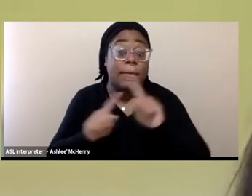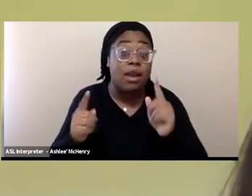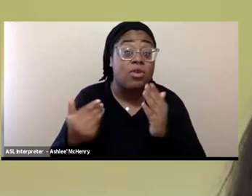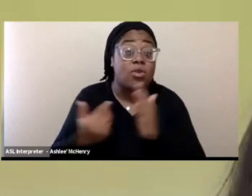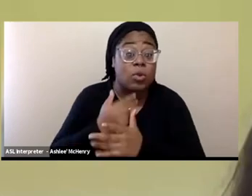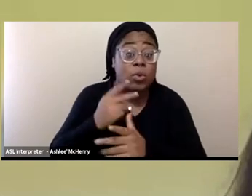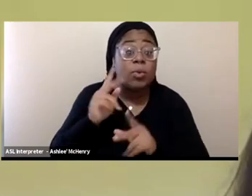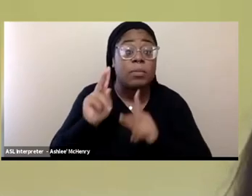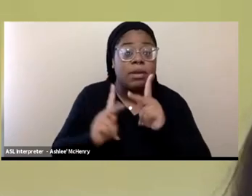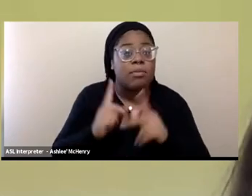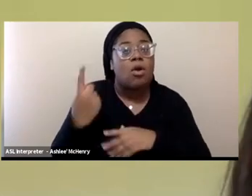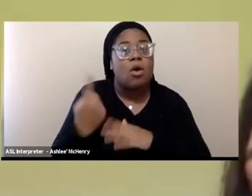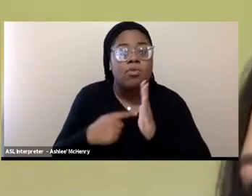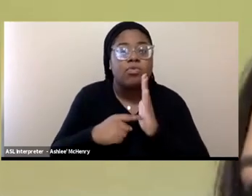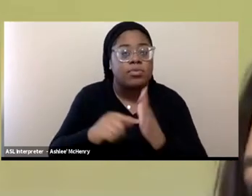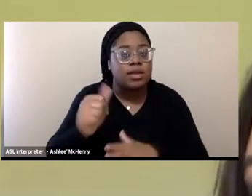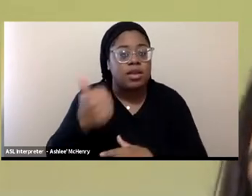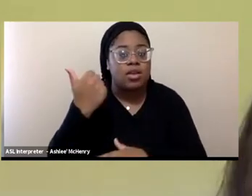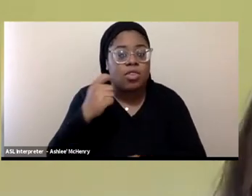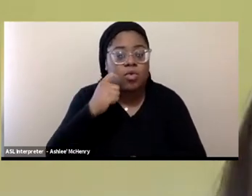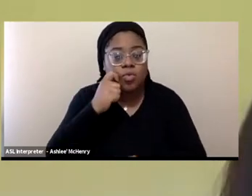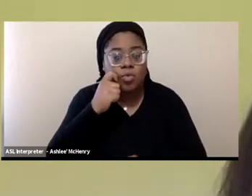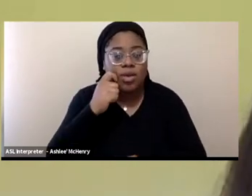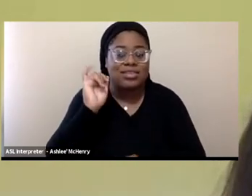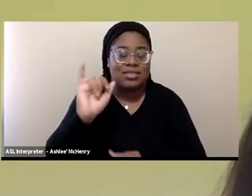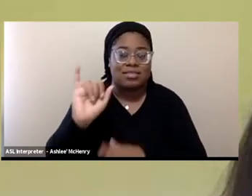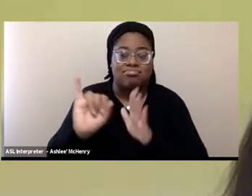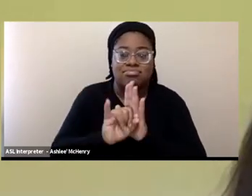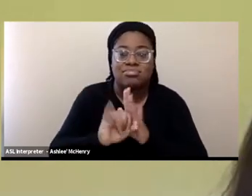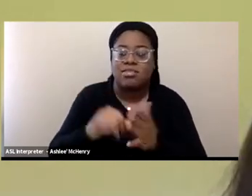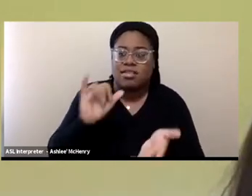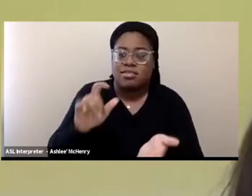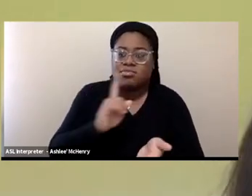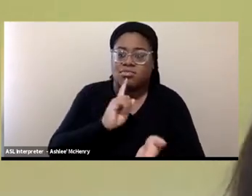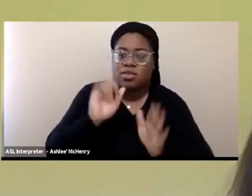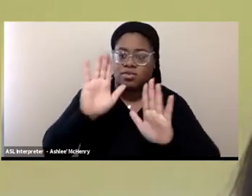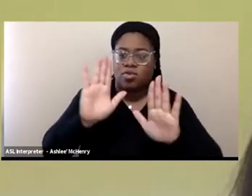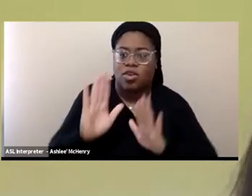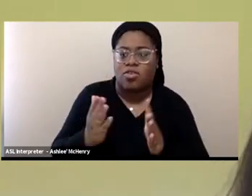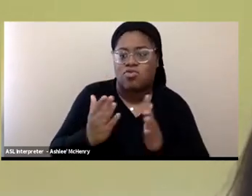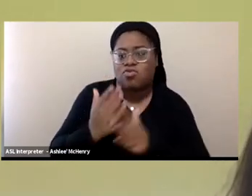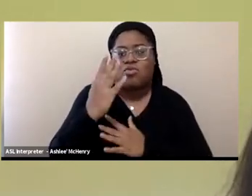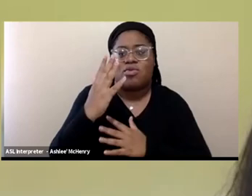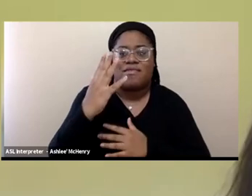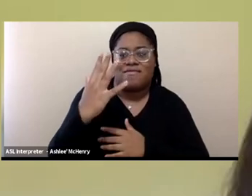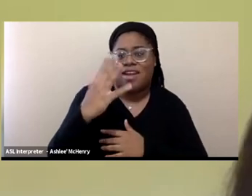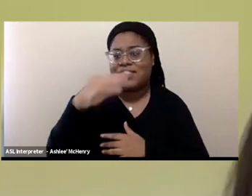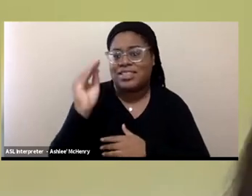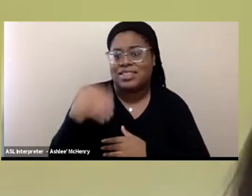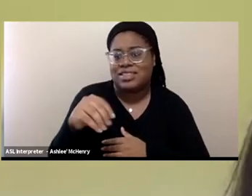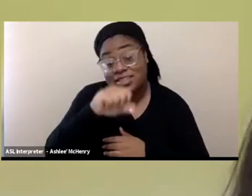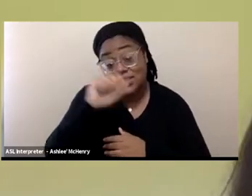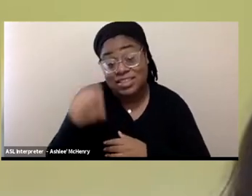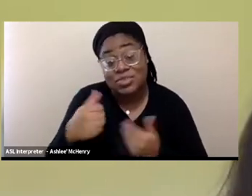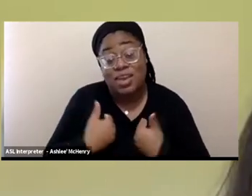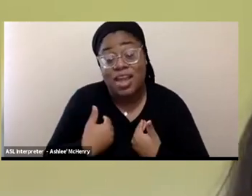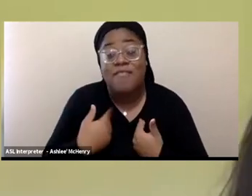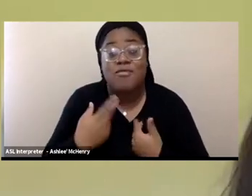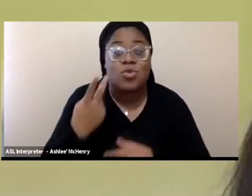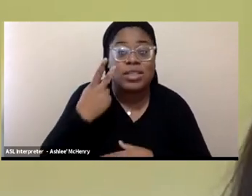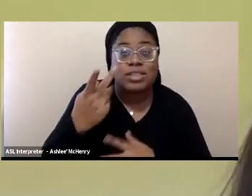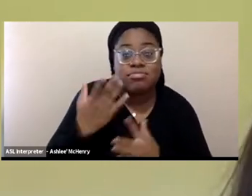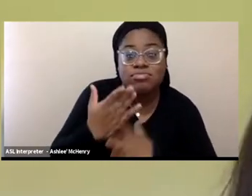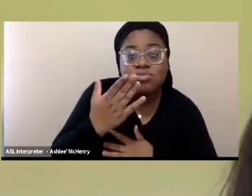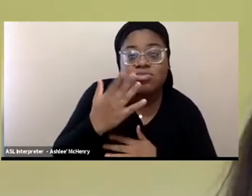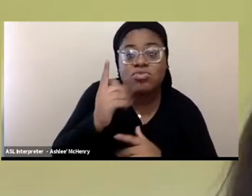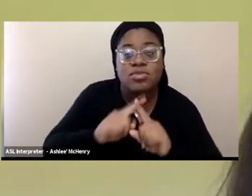to represent somebody else. And that's been great because I feel like throughout the five seasons that we have, you can look through those